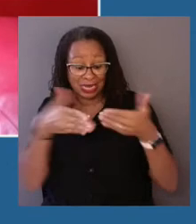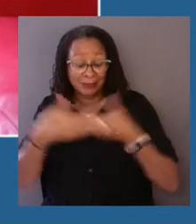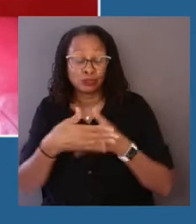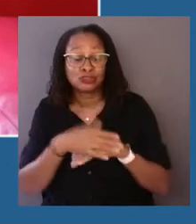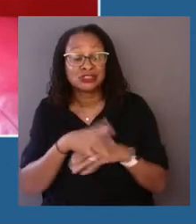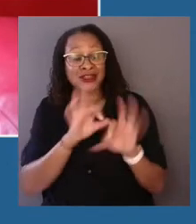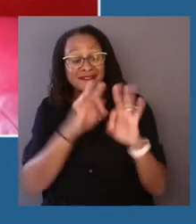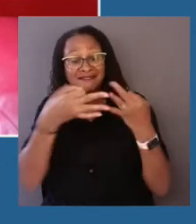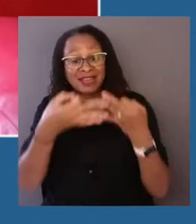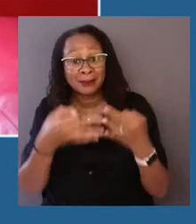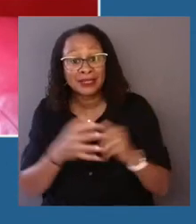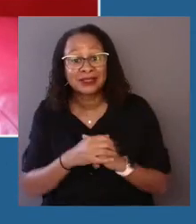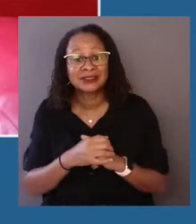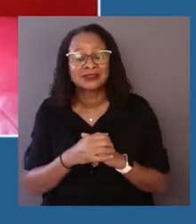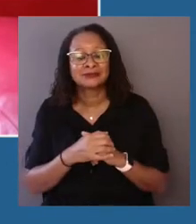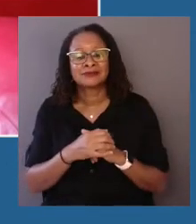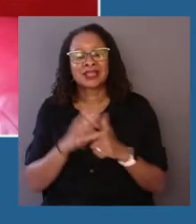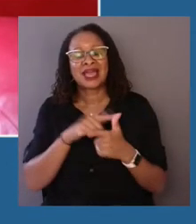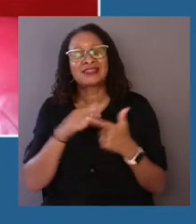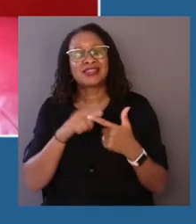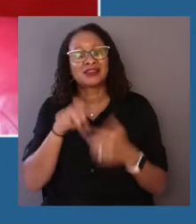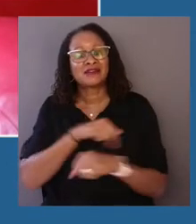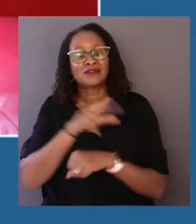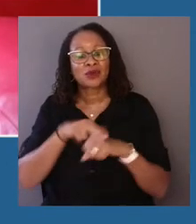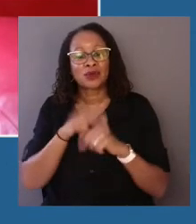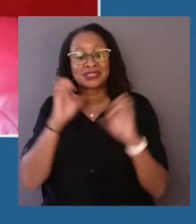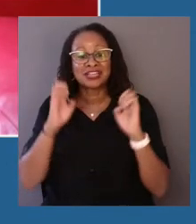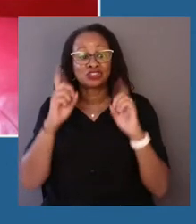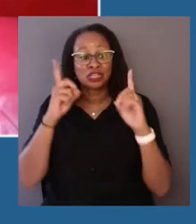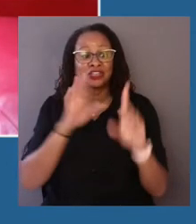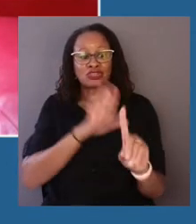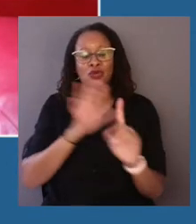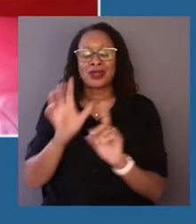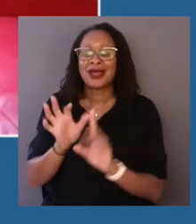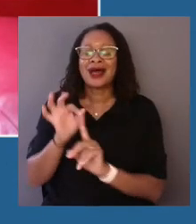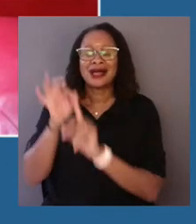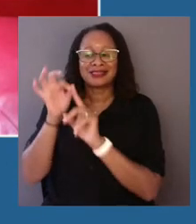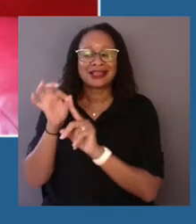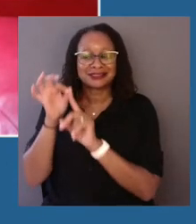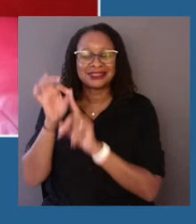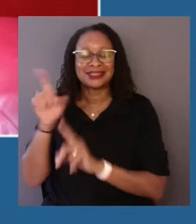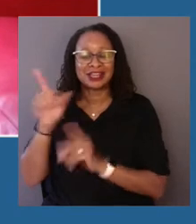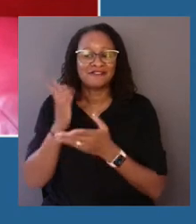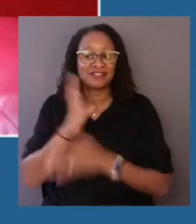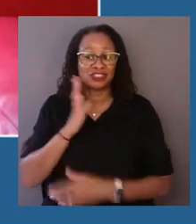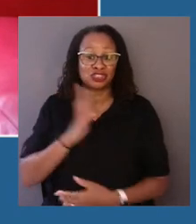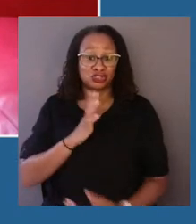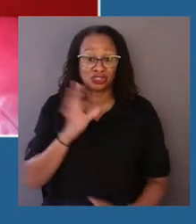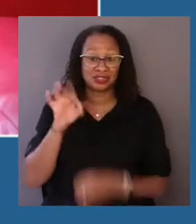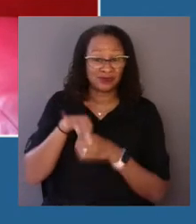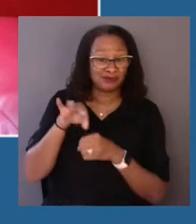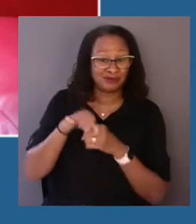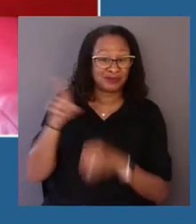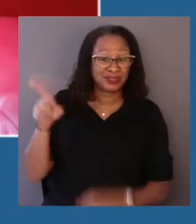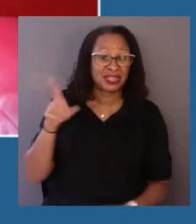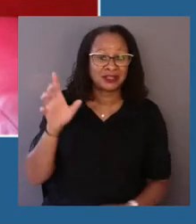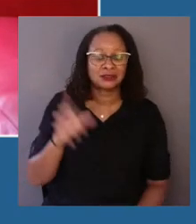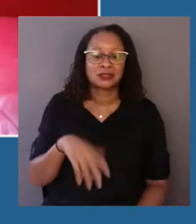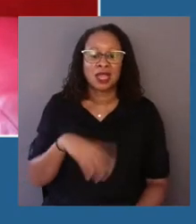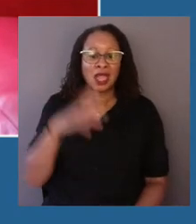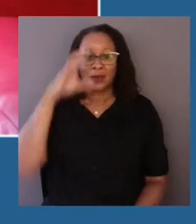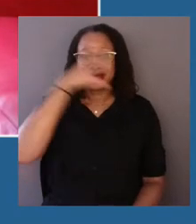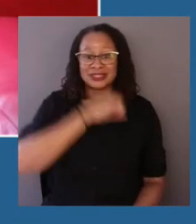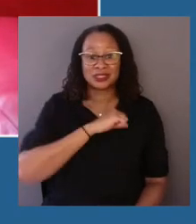family, and then, of course, to educate their elected officials. We make the assumption that it's just